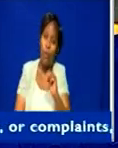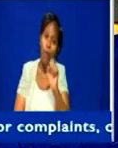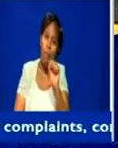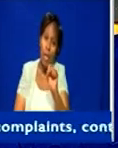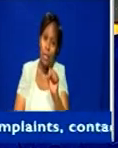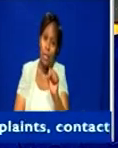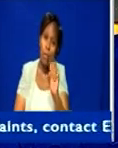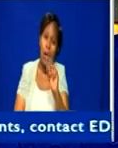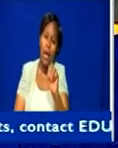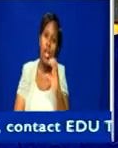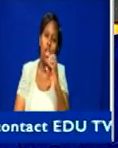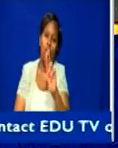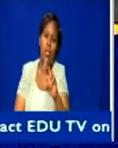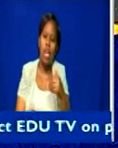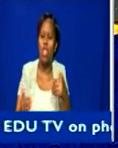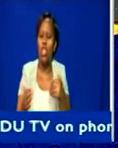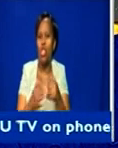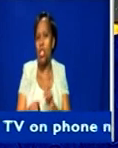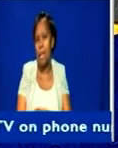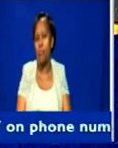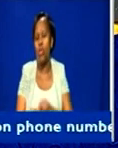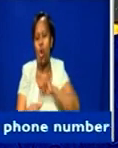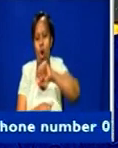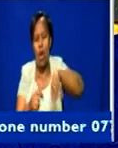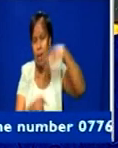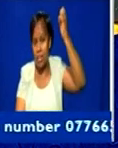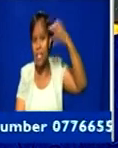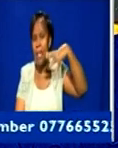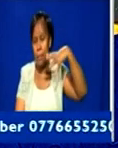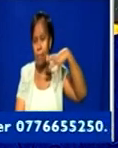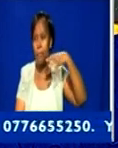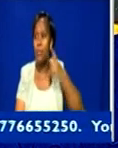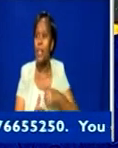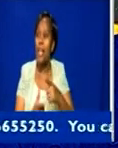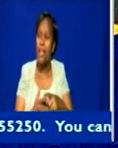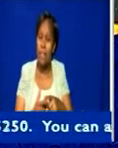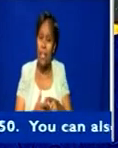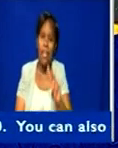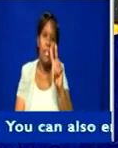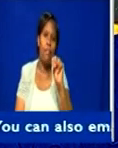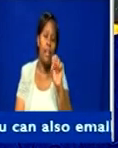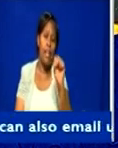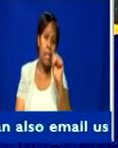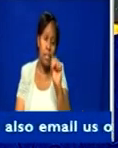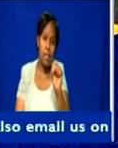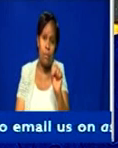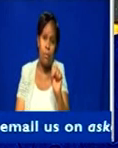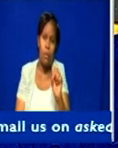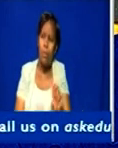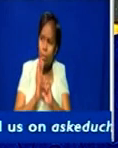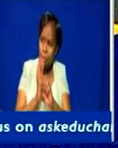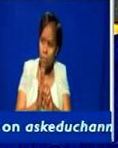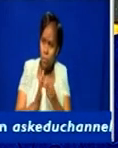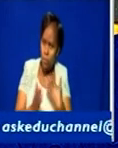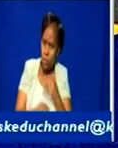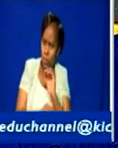is Mercury, it will take a shorter time Yes. to go round the Earth. The Earth. Then The Venus, sun. like for example, if I were